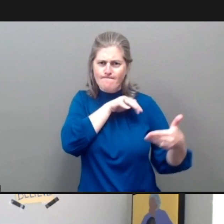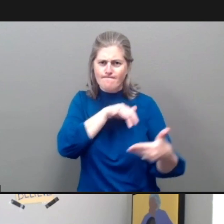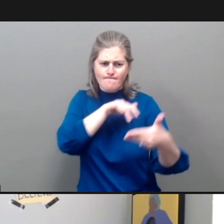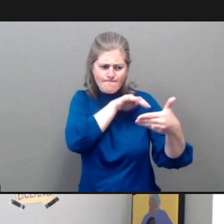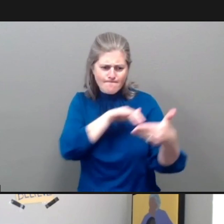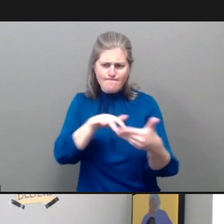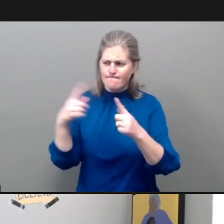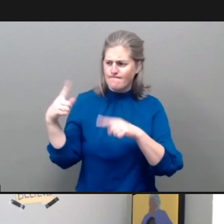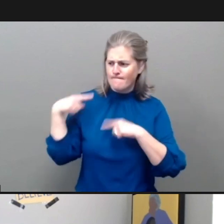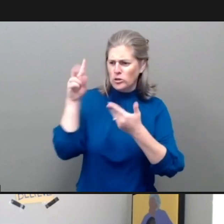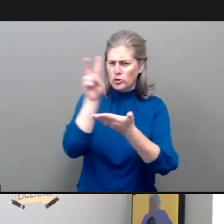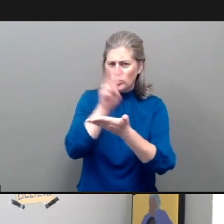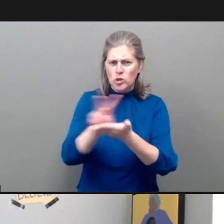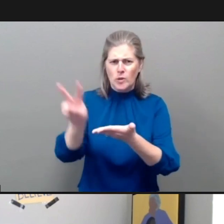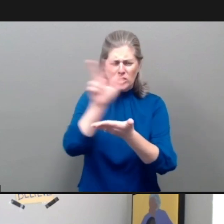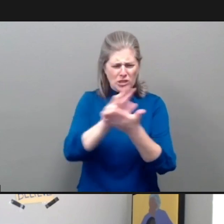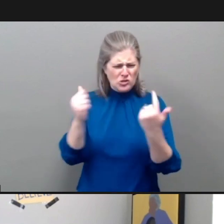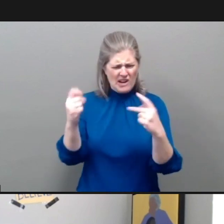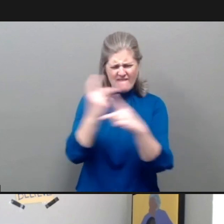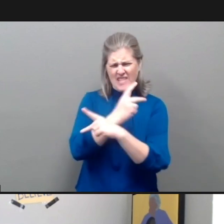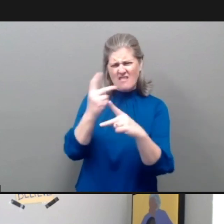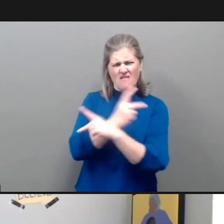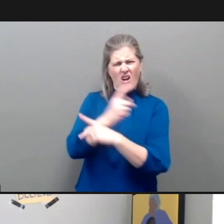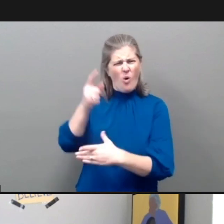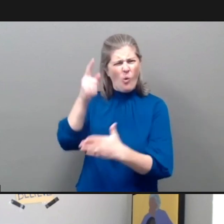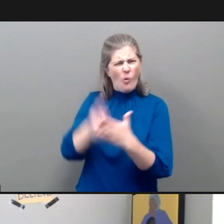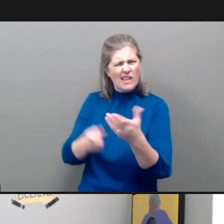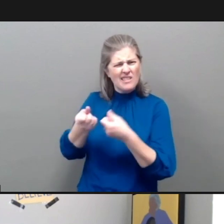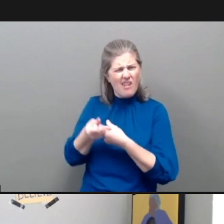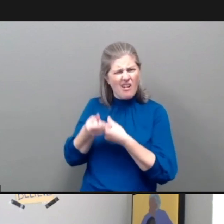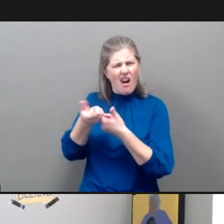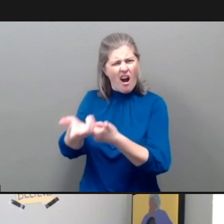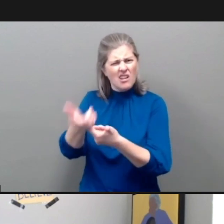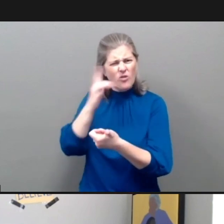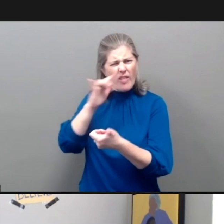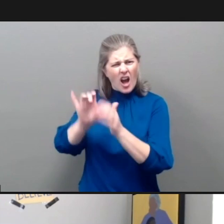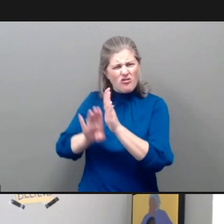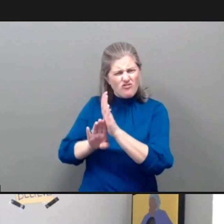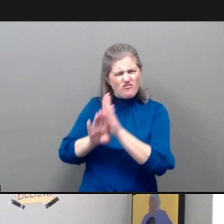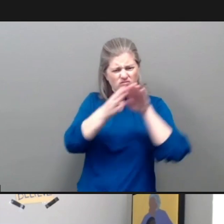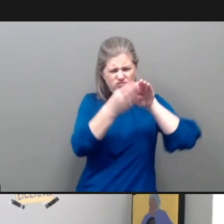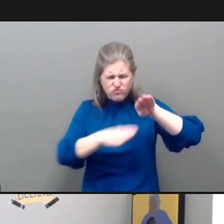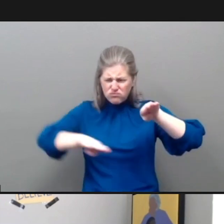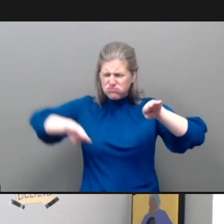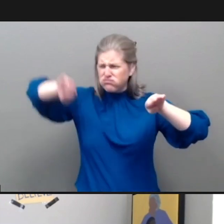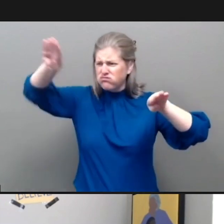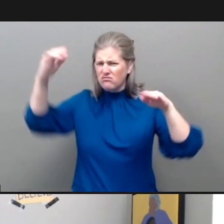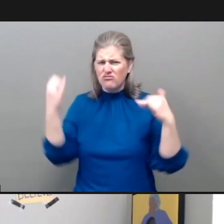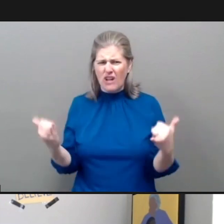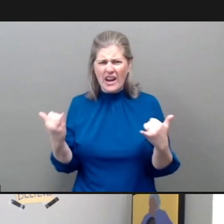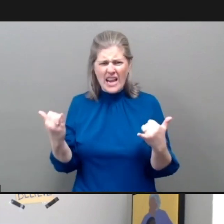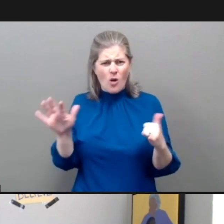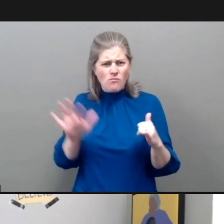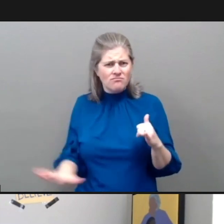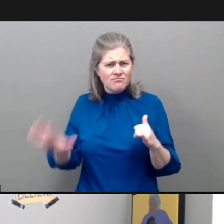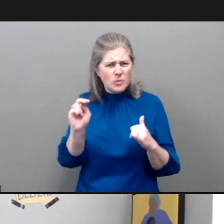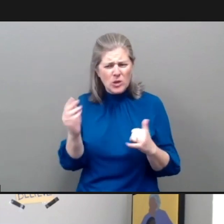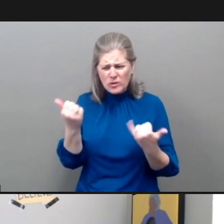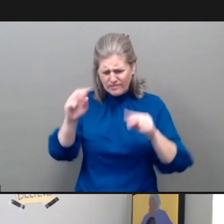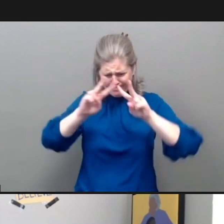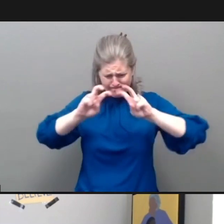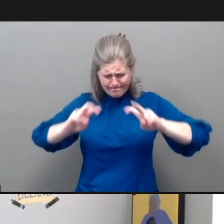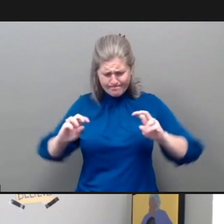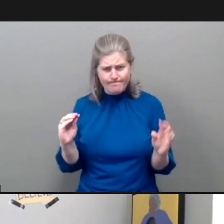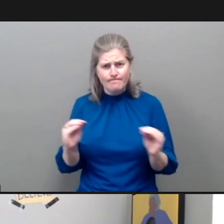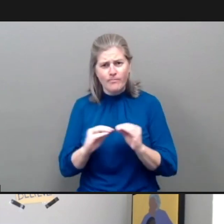past 2 weeks trying to figure out what the drivers are for the rise in cases right now here in New Mexico. I think